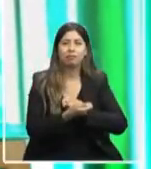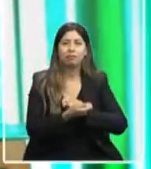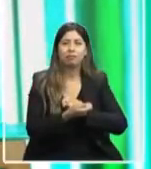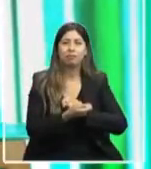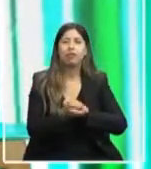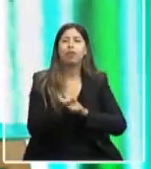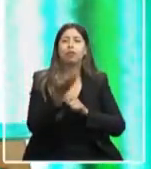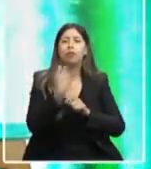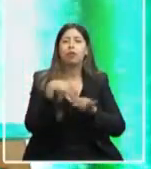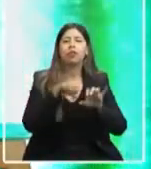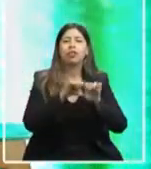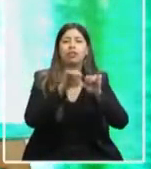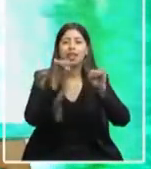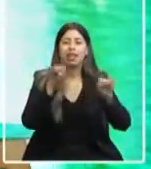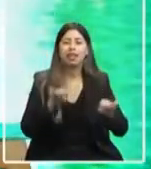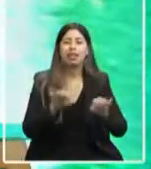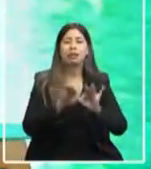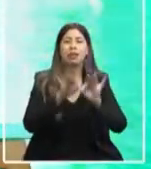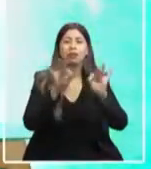those specific